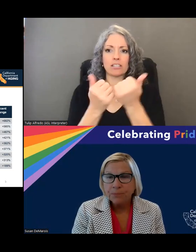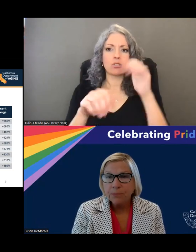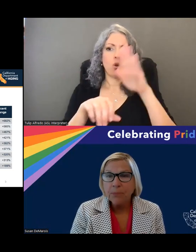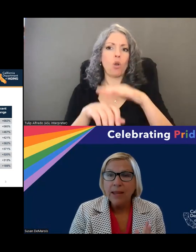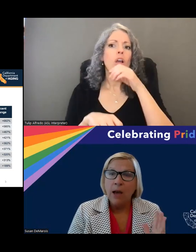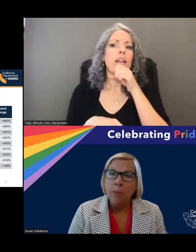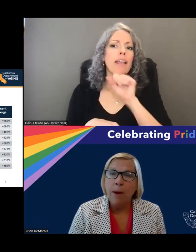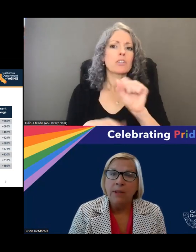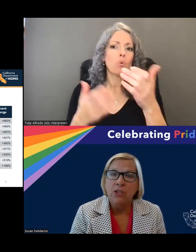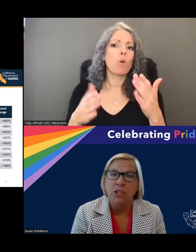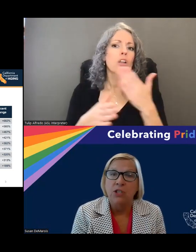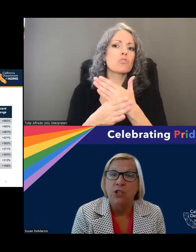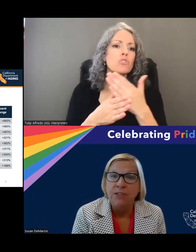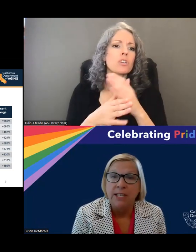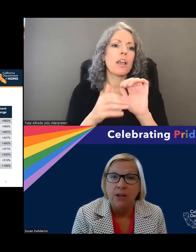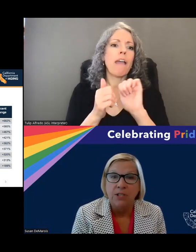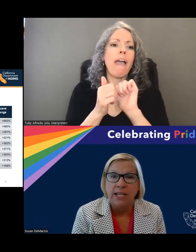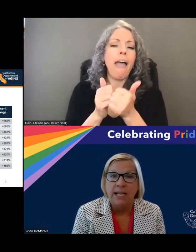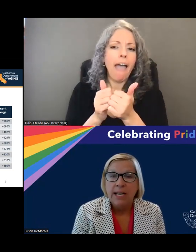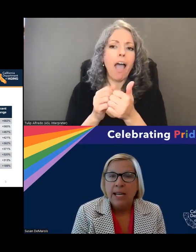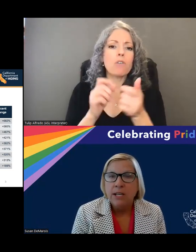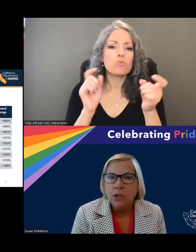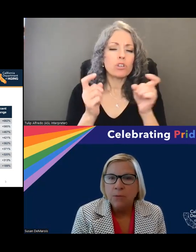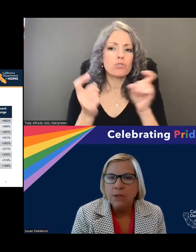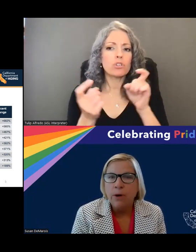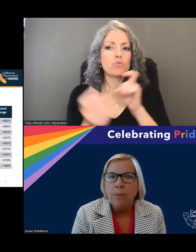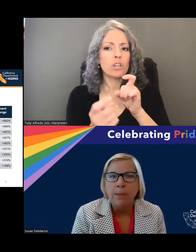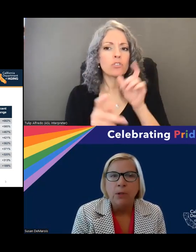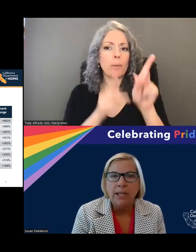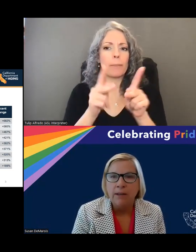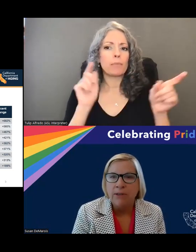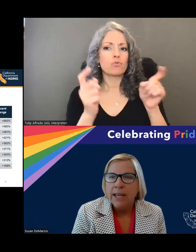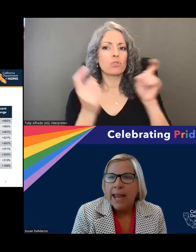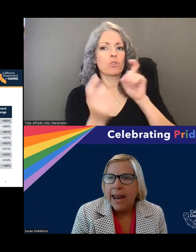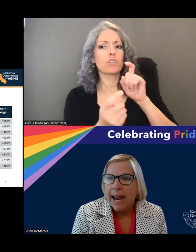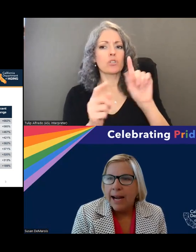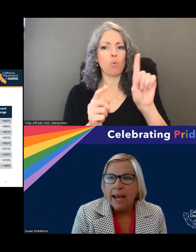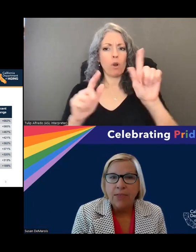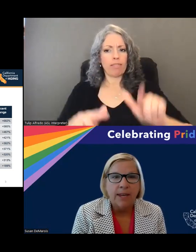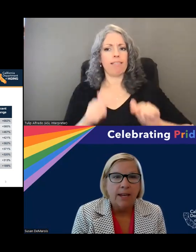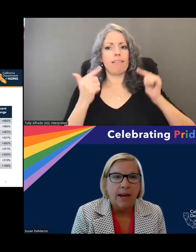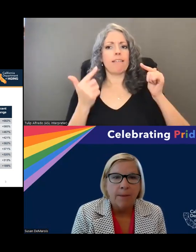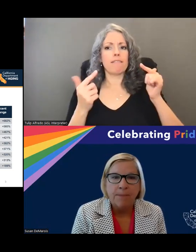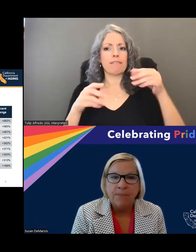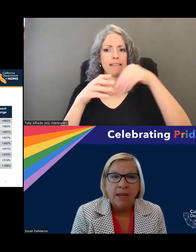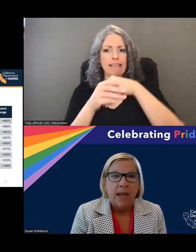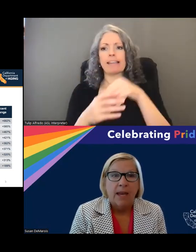you how the population is shifting in our state in terms of where people live. And I